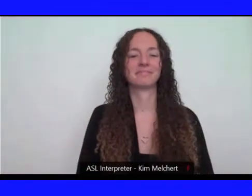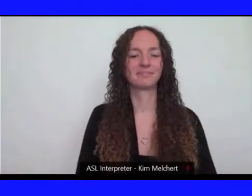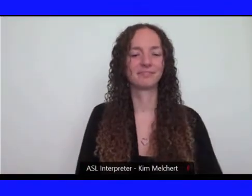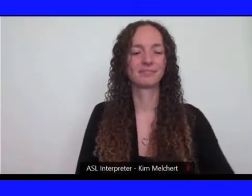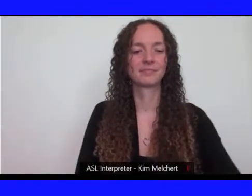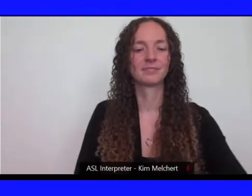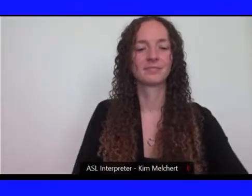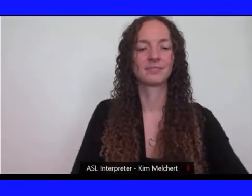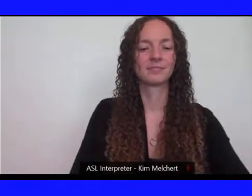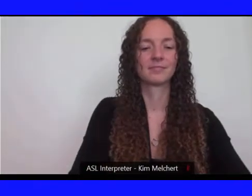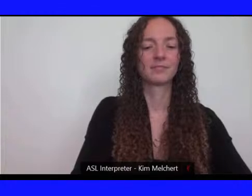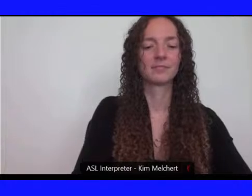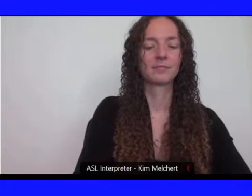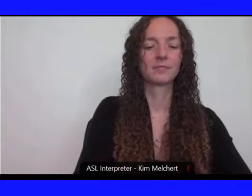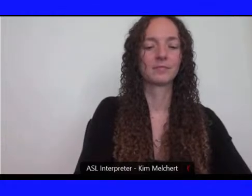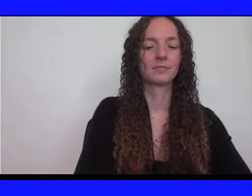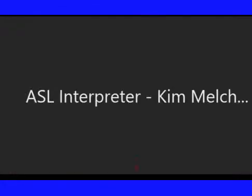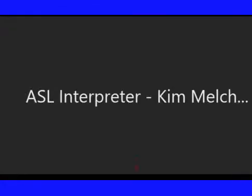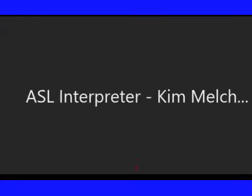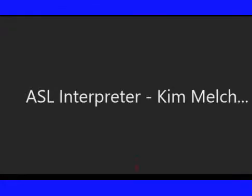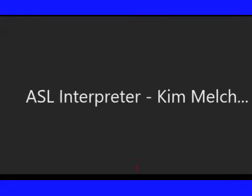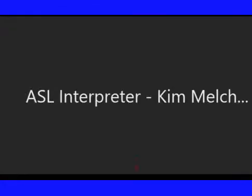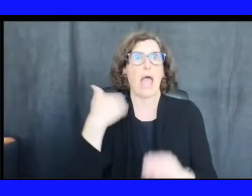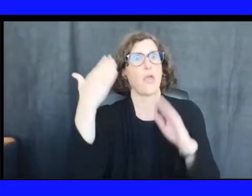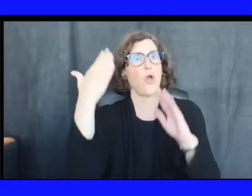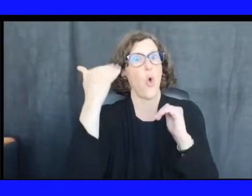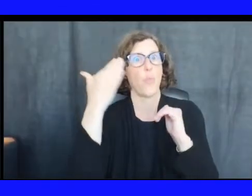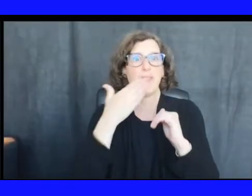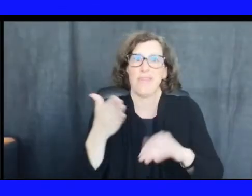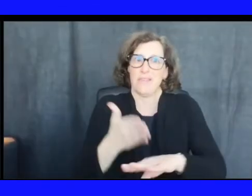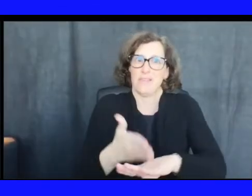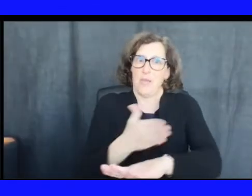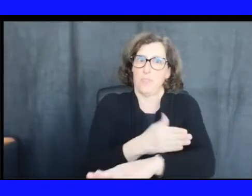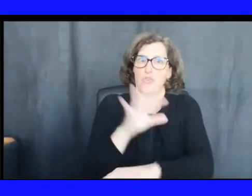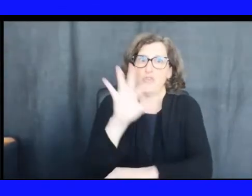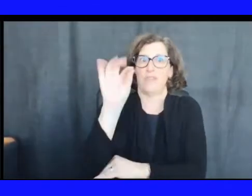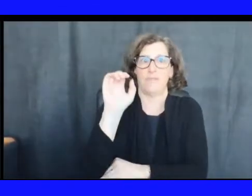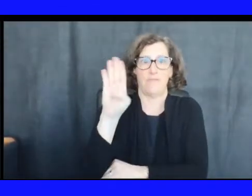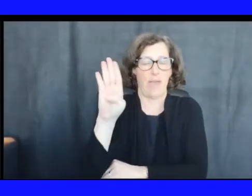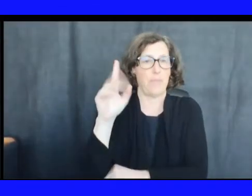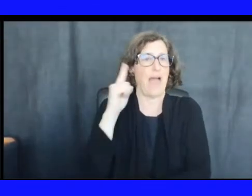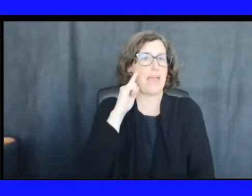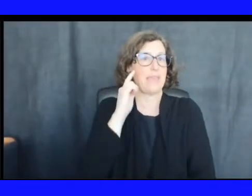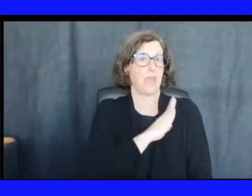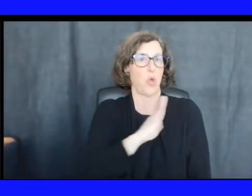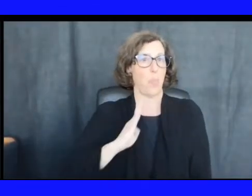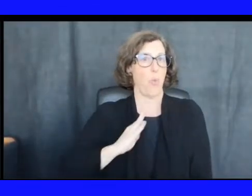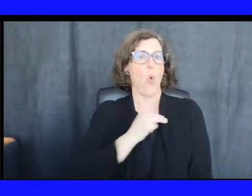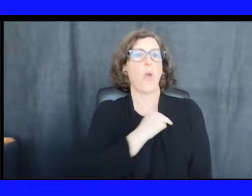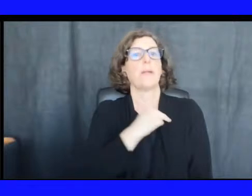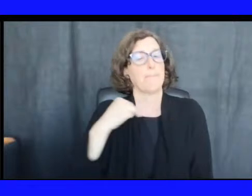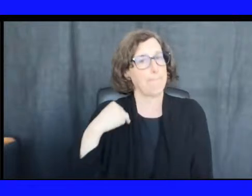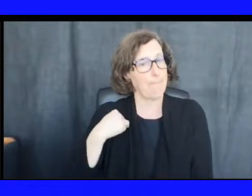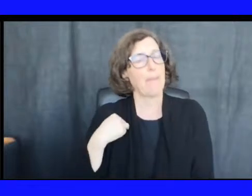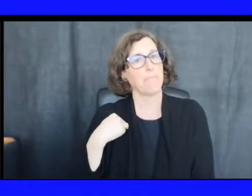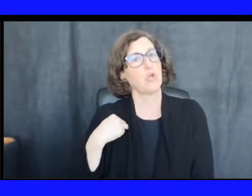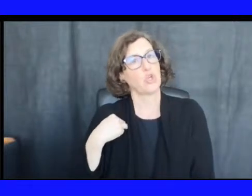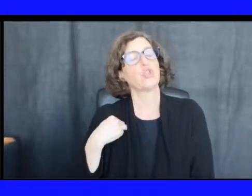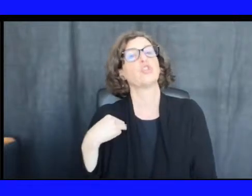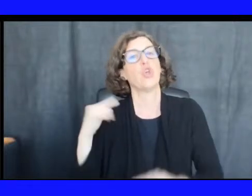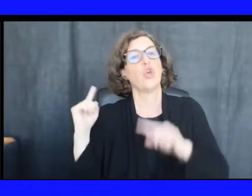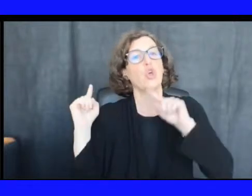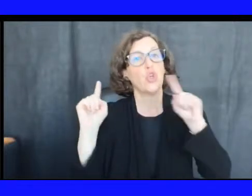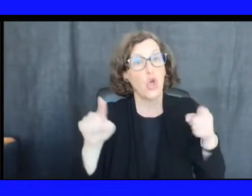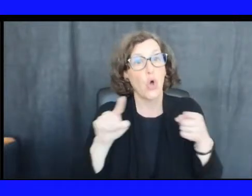the challenges of doing primary care through WebEx. Exactly. What people really want is to